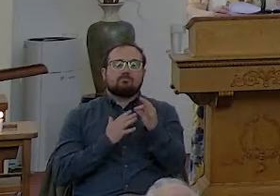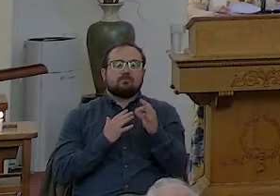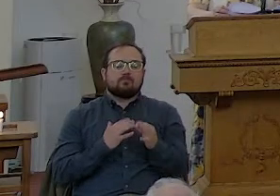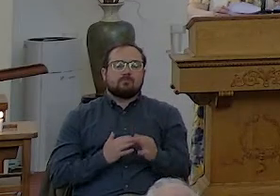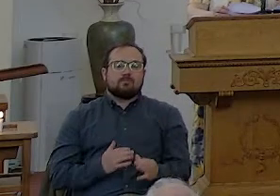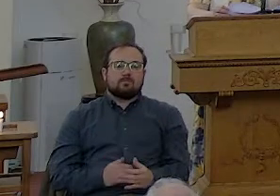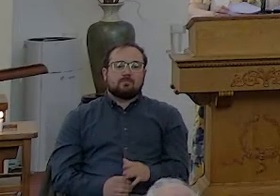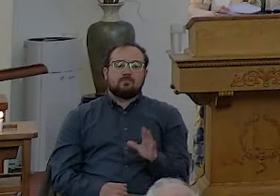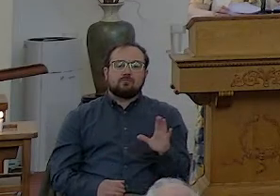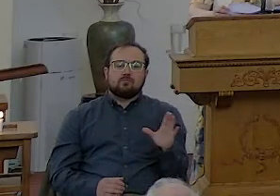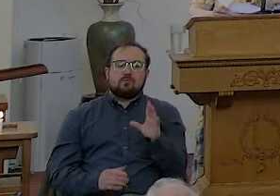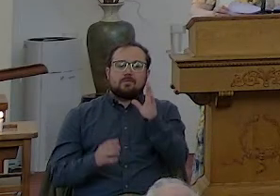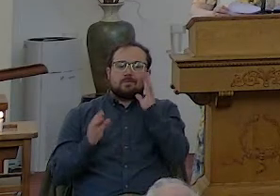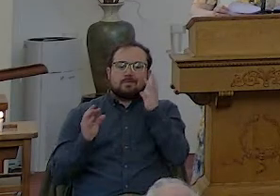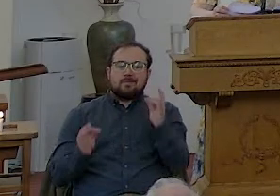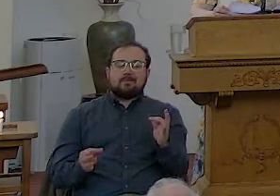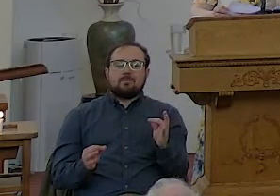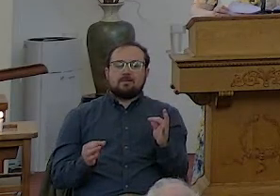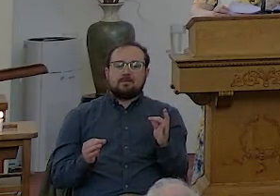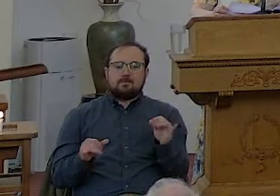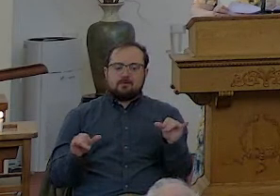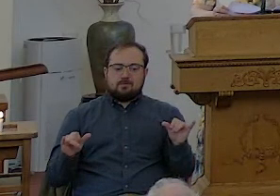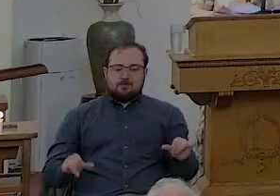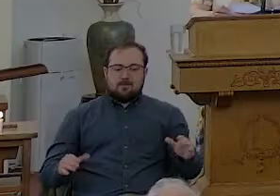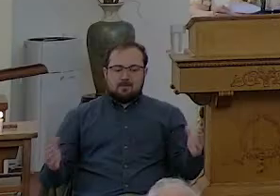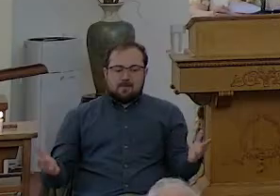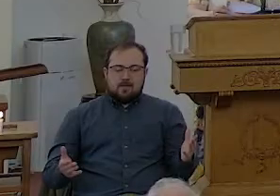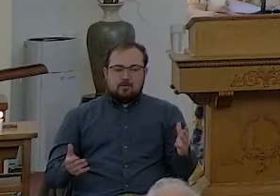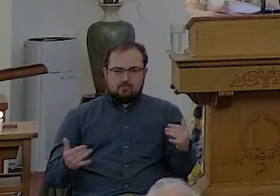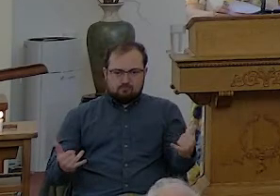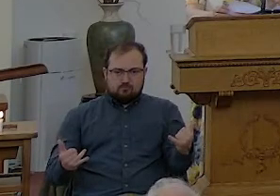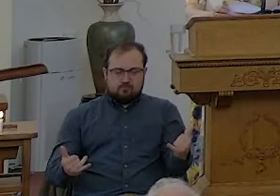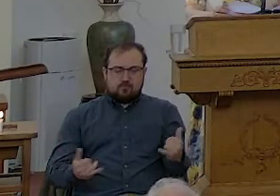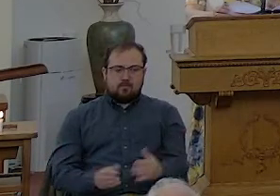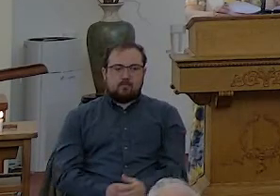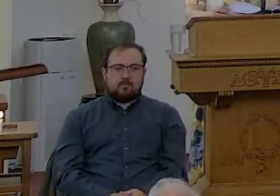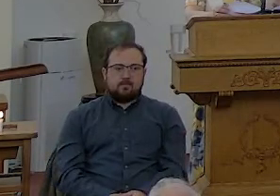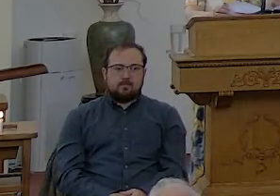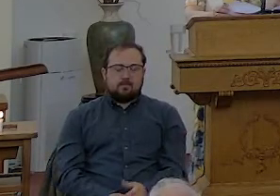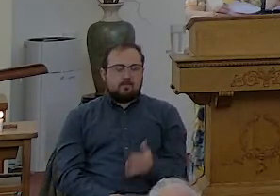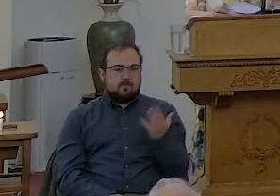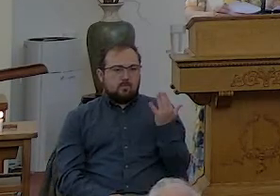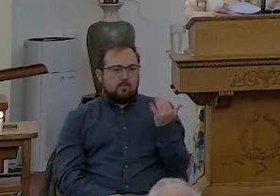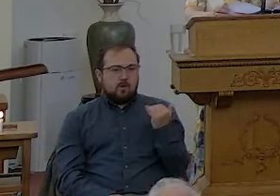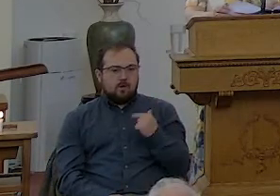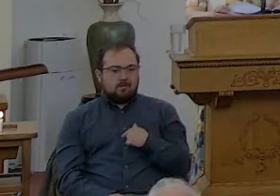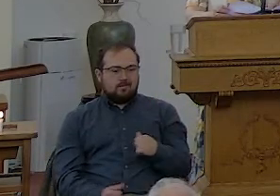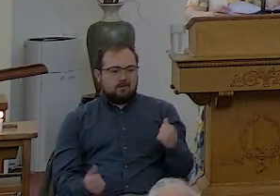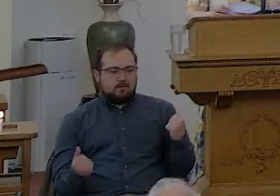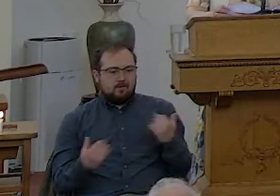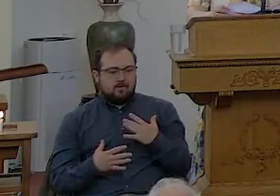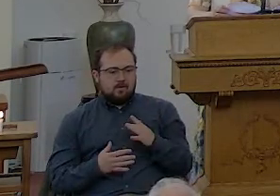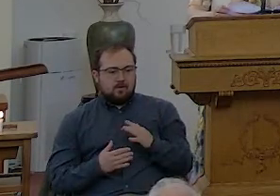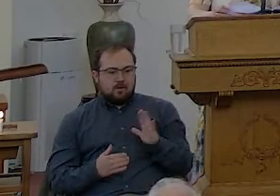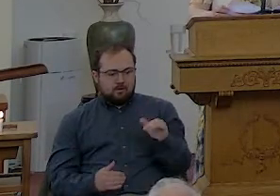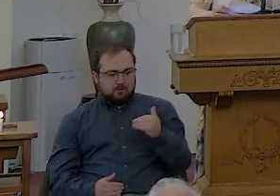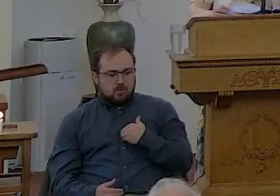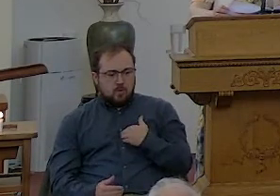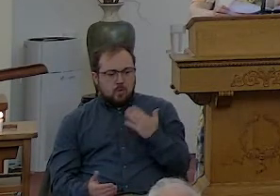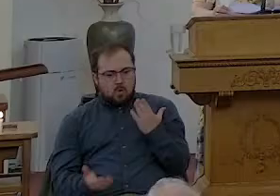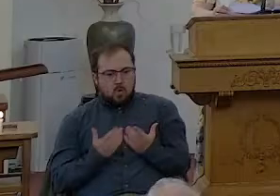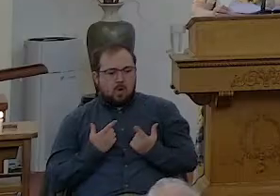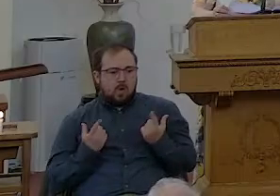You are choosing to be here right now, not because you fear for the salvation of your soul,